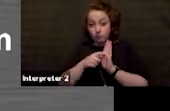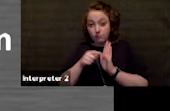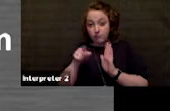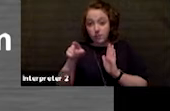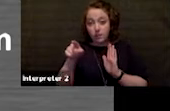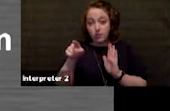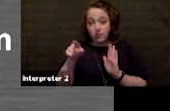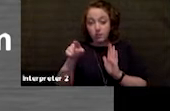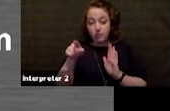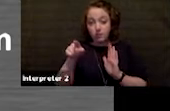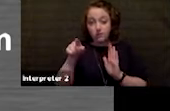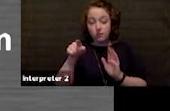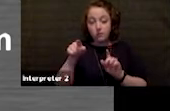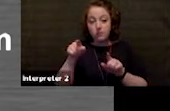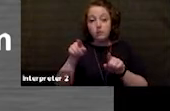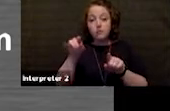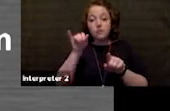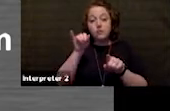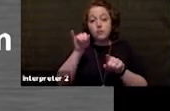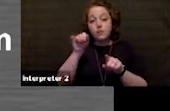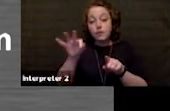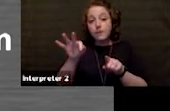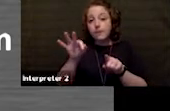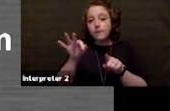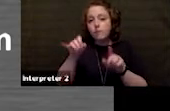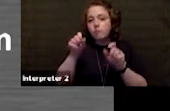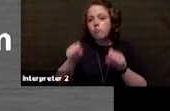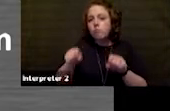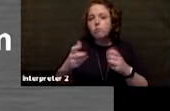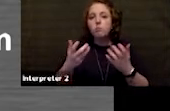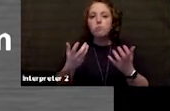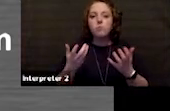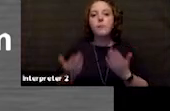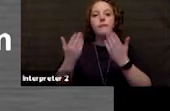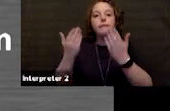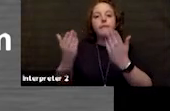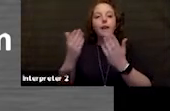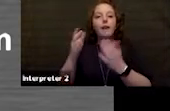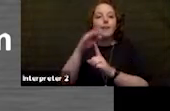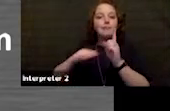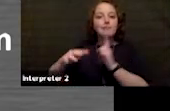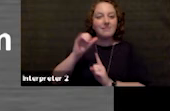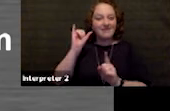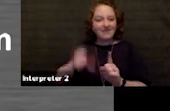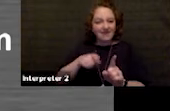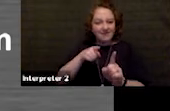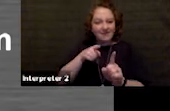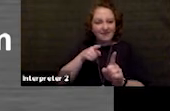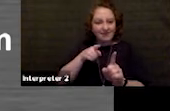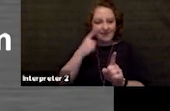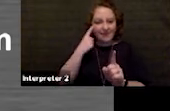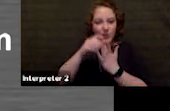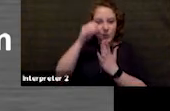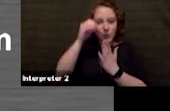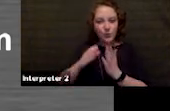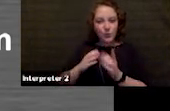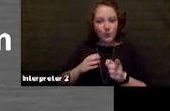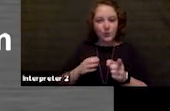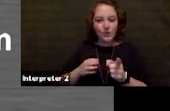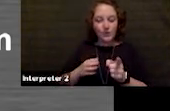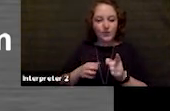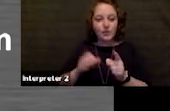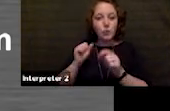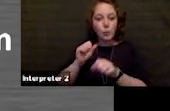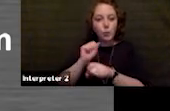What if we were able to offer an environment like that for our students to work